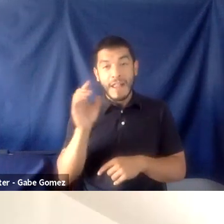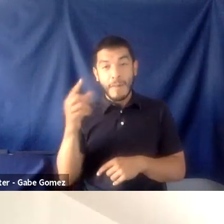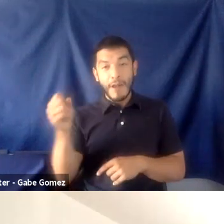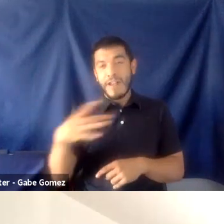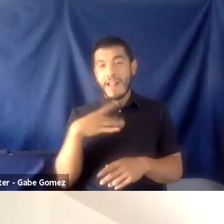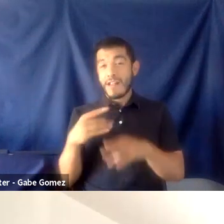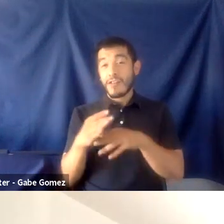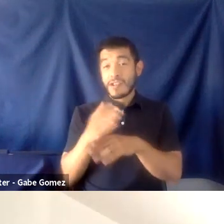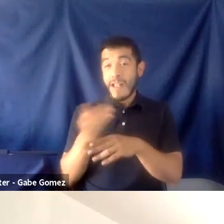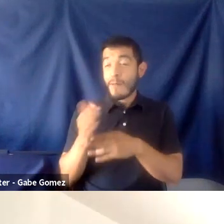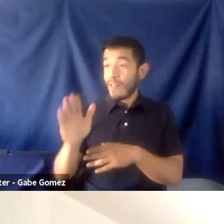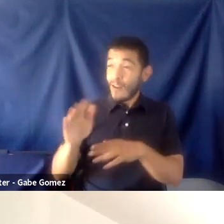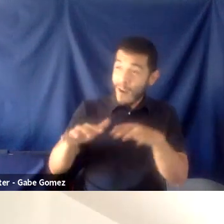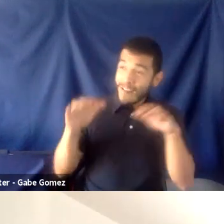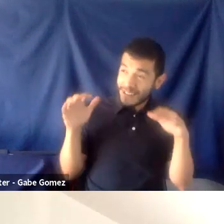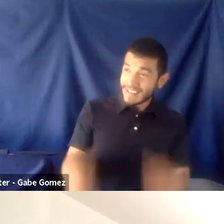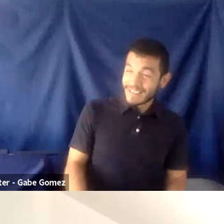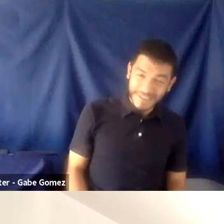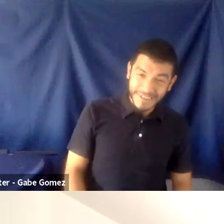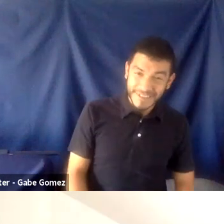share with our audience?